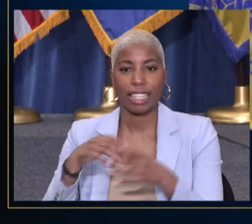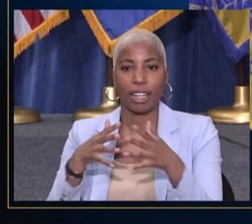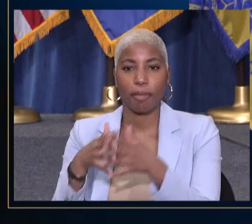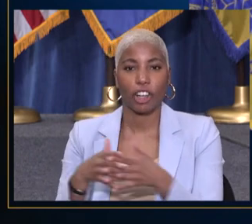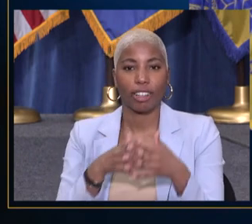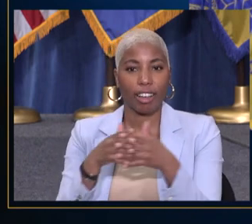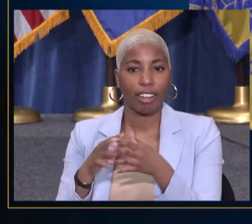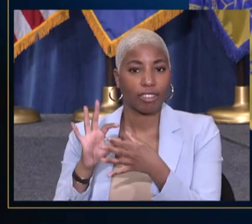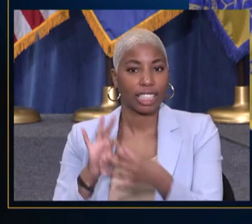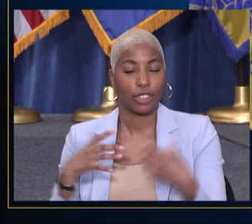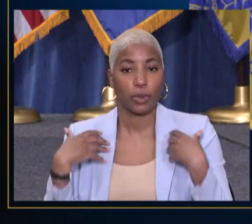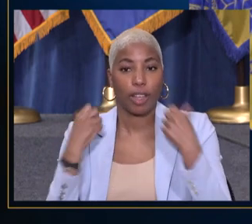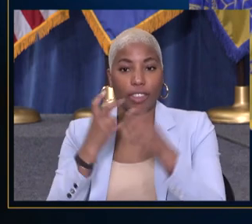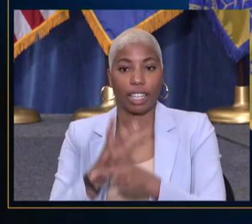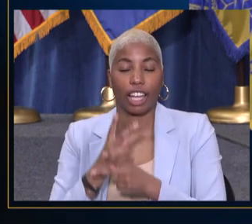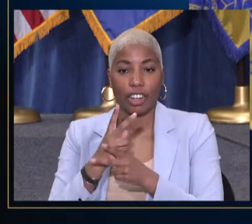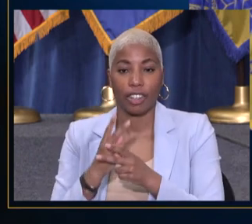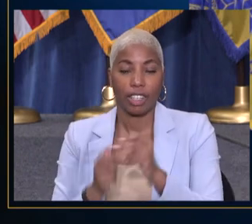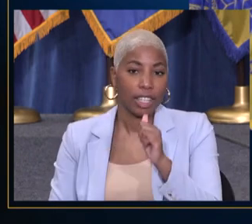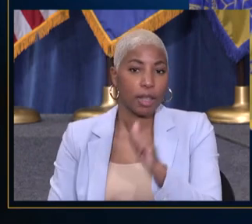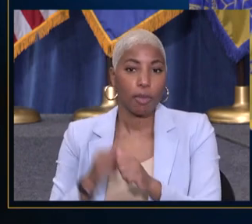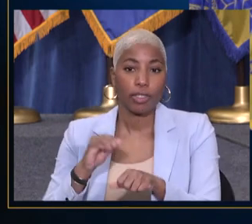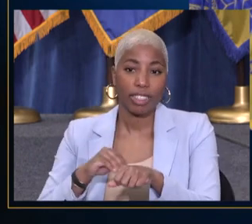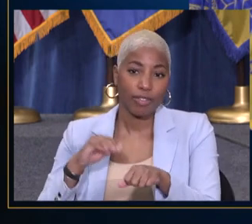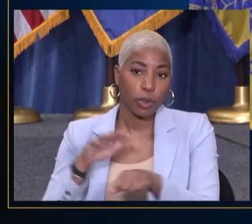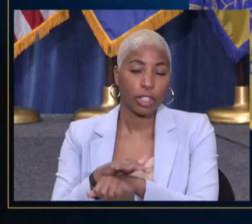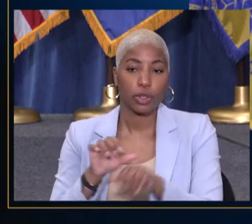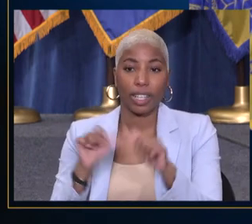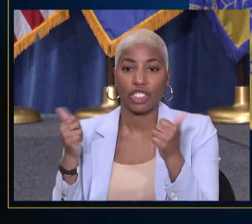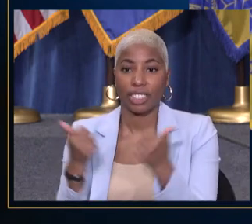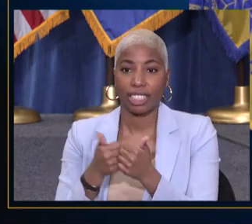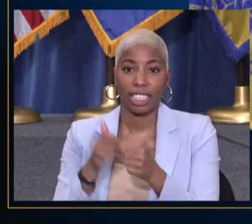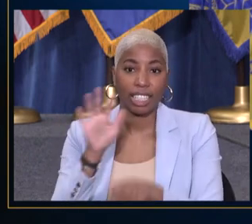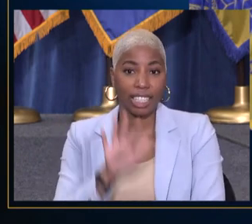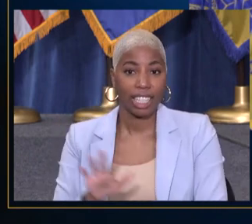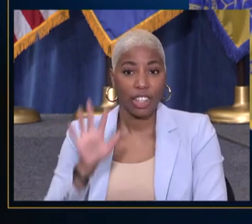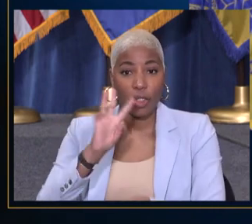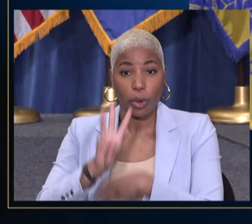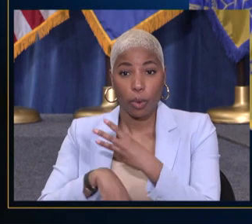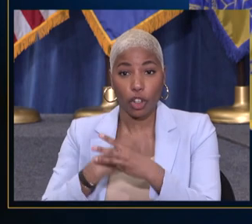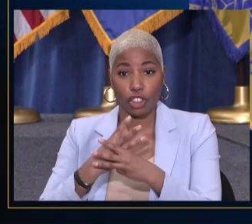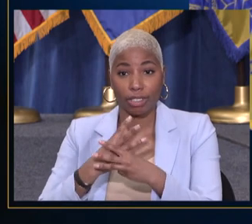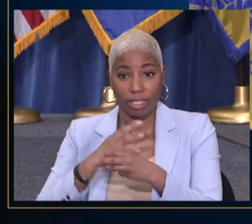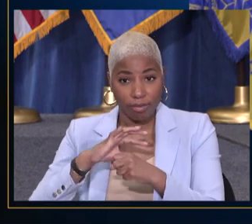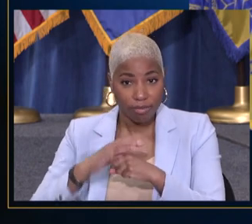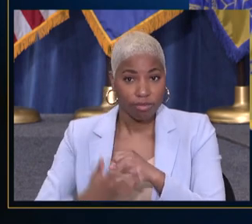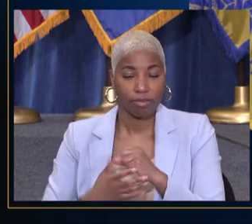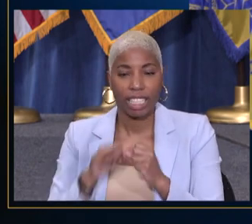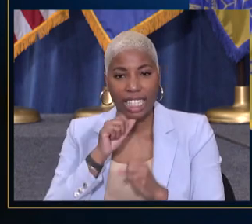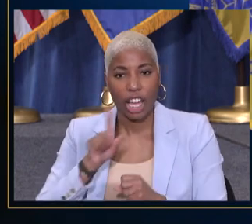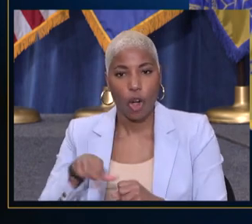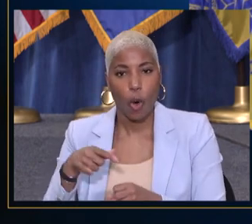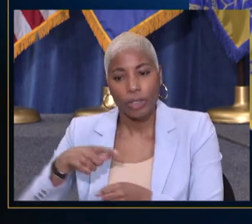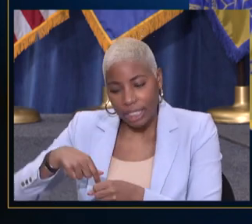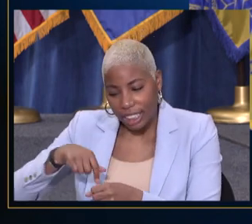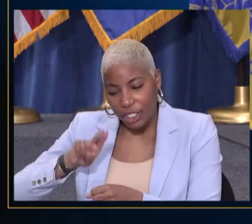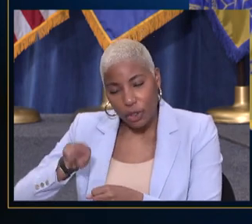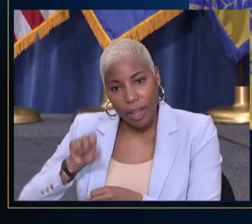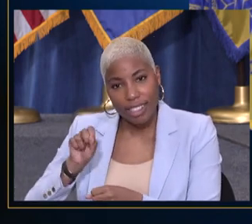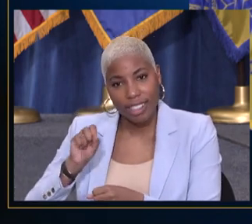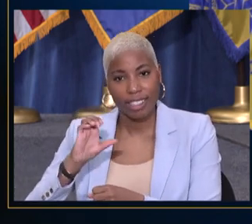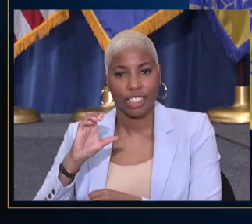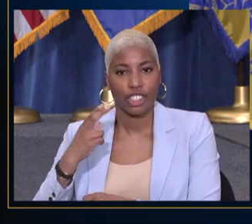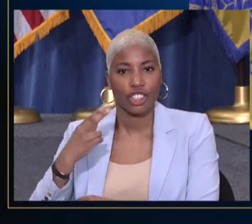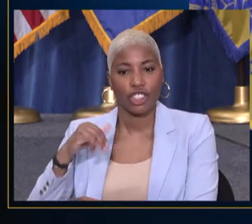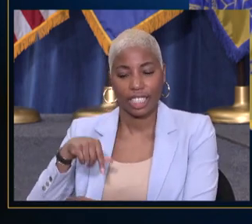healthcare, one of the most influential agencies in the world, not just in the United States. Chiquita Brooks-LaSure,